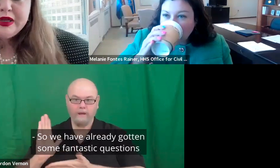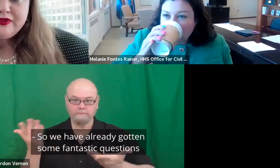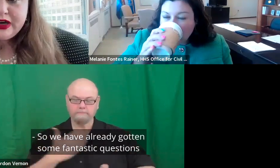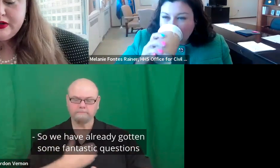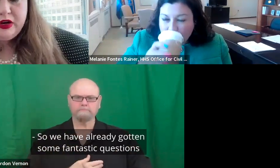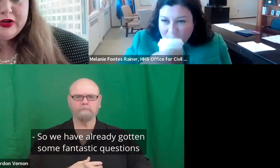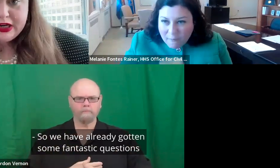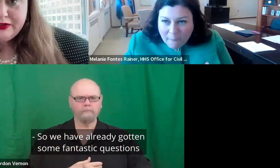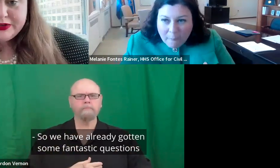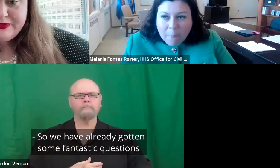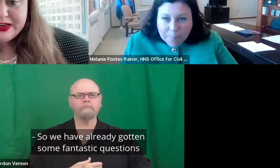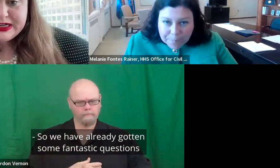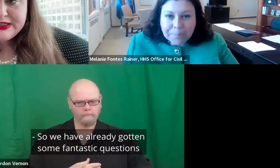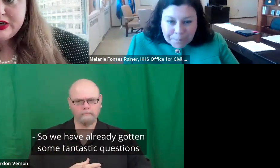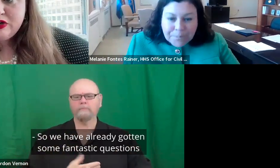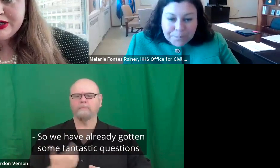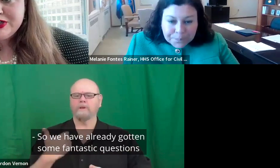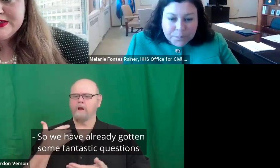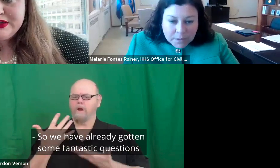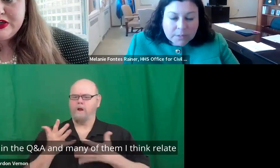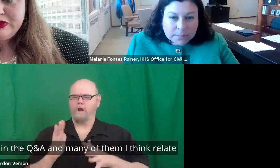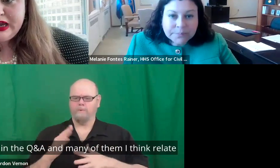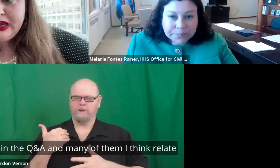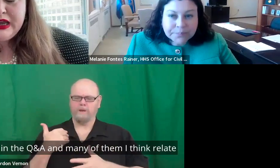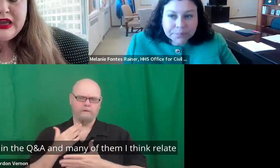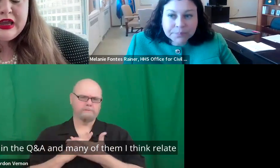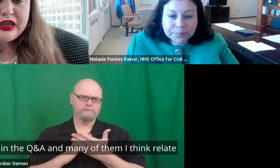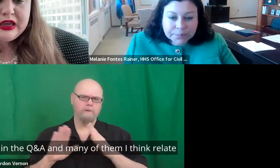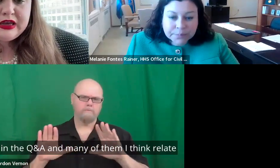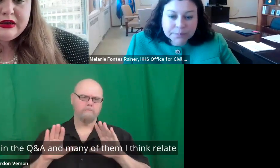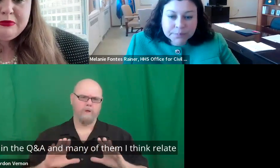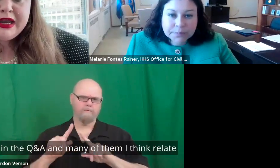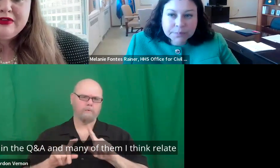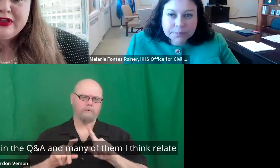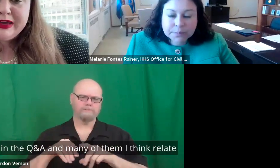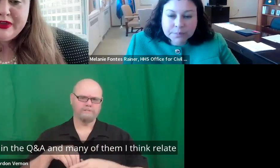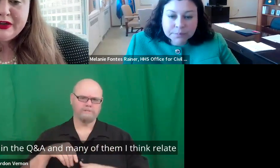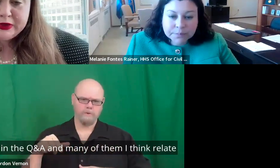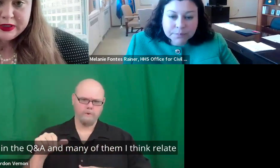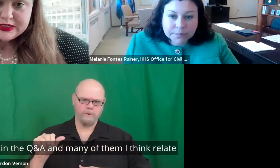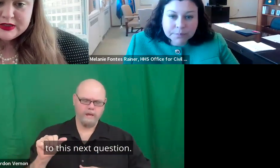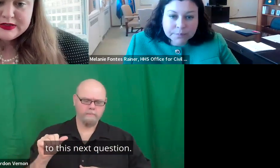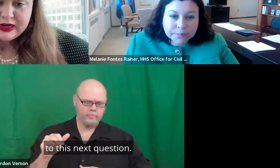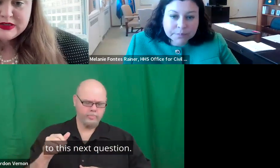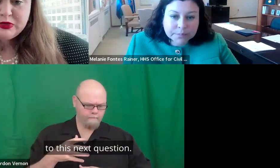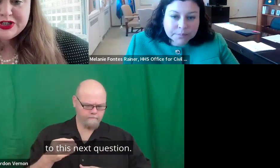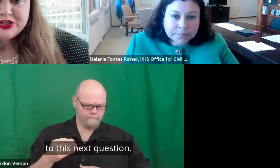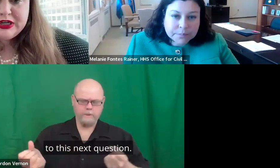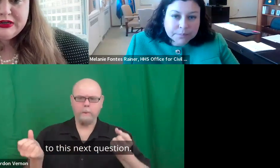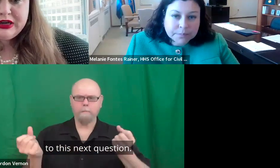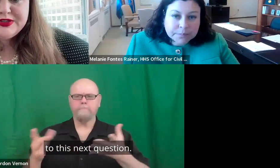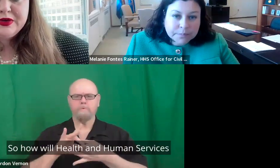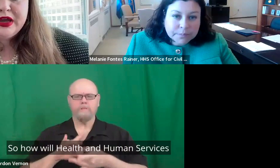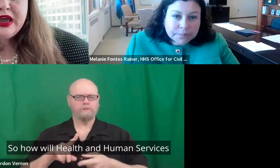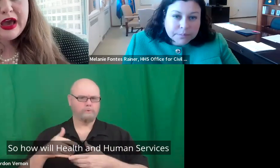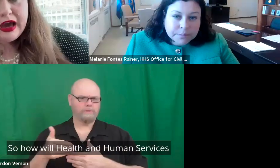So we have already gotten some fantastic questions in the Q&A, and many of them I think relate to this next